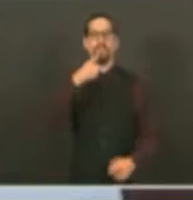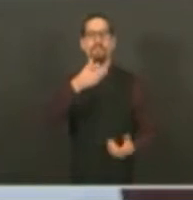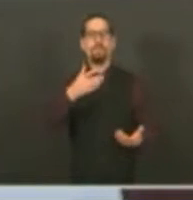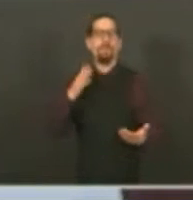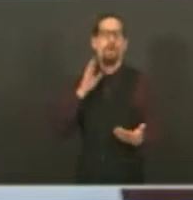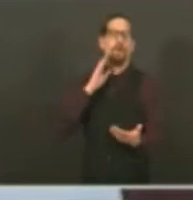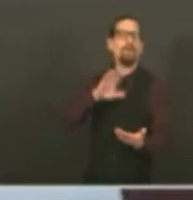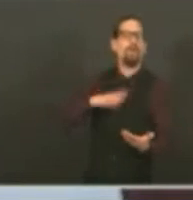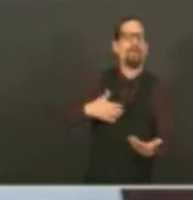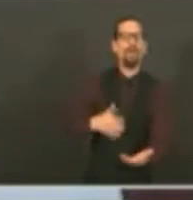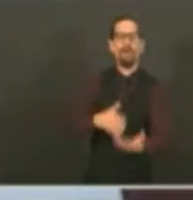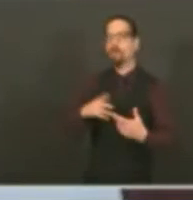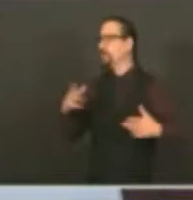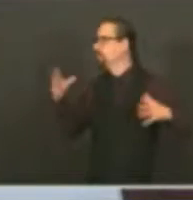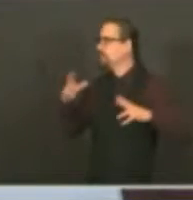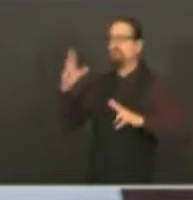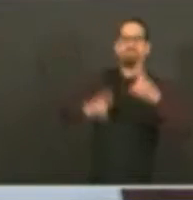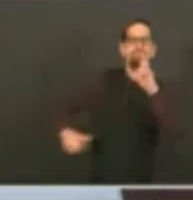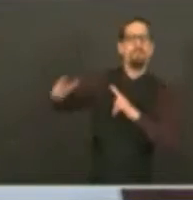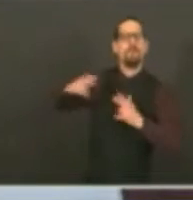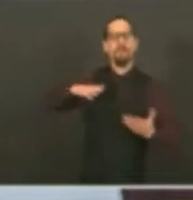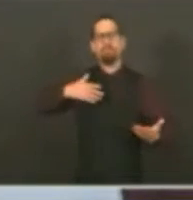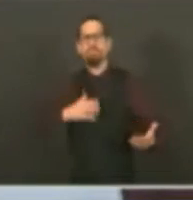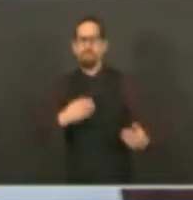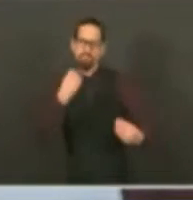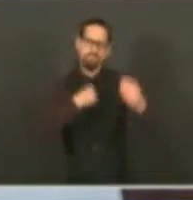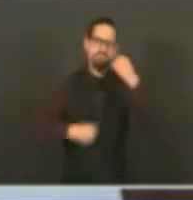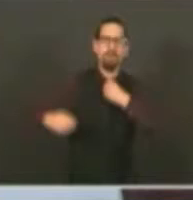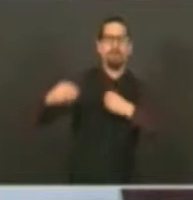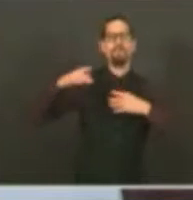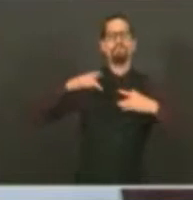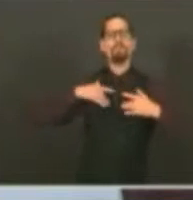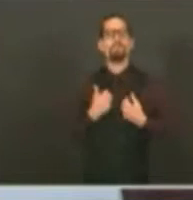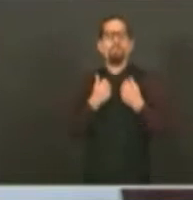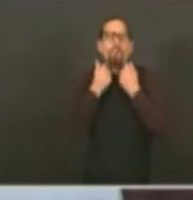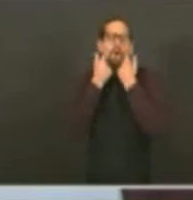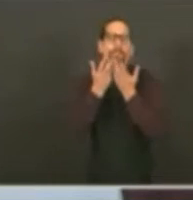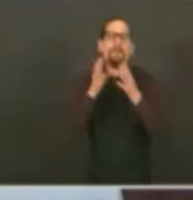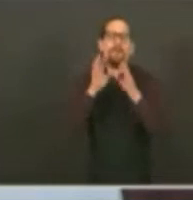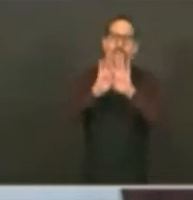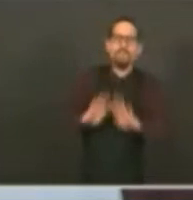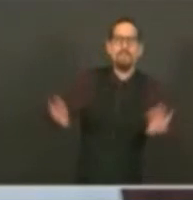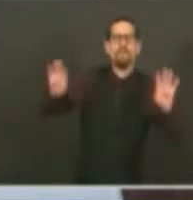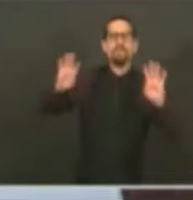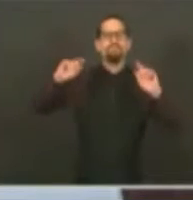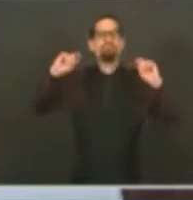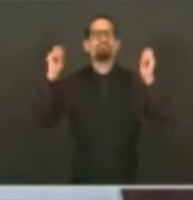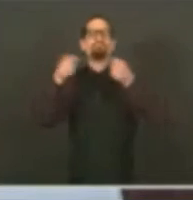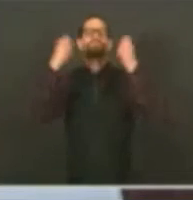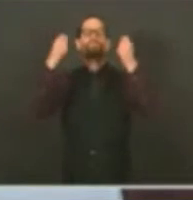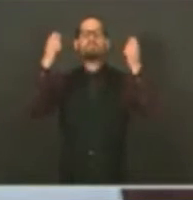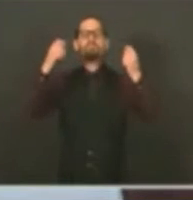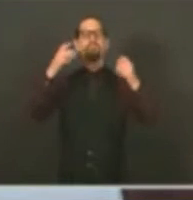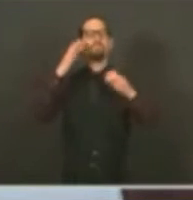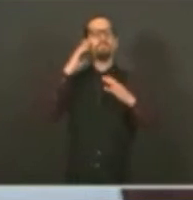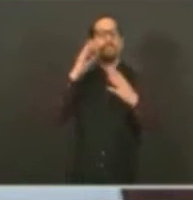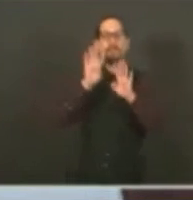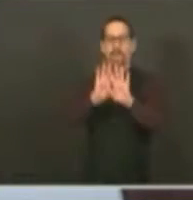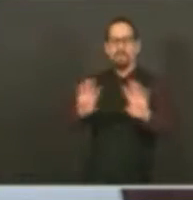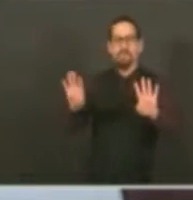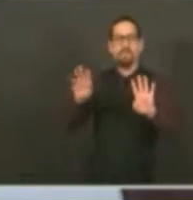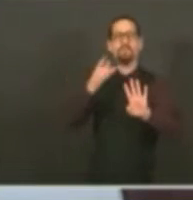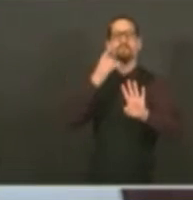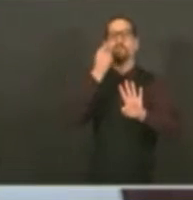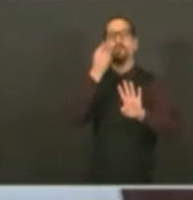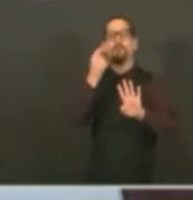light your menorah. But I'm asking you to celebrate with your household